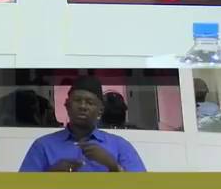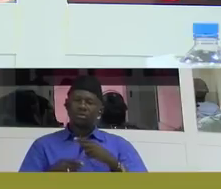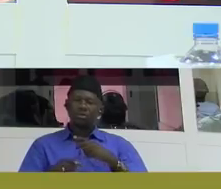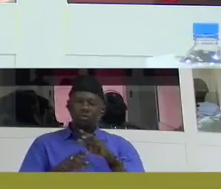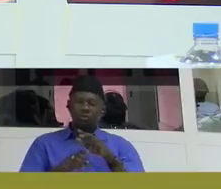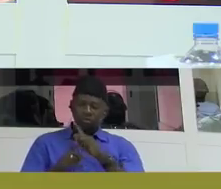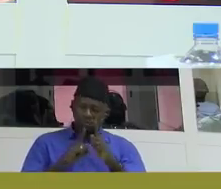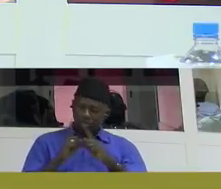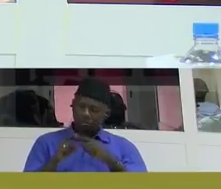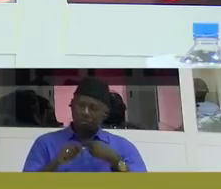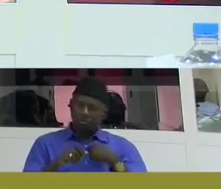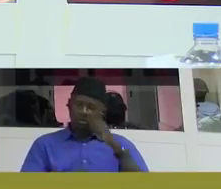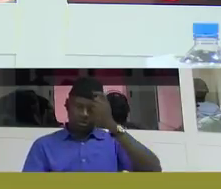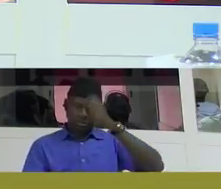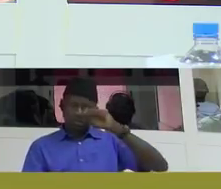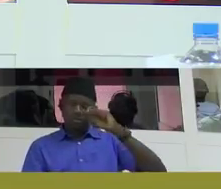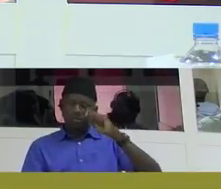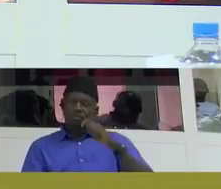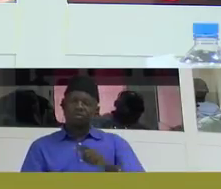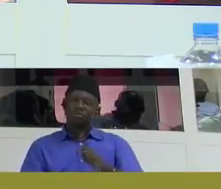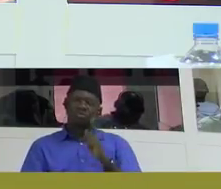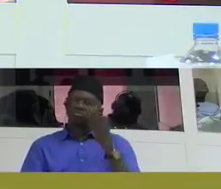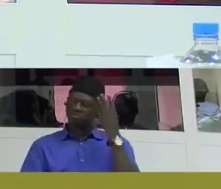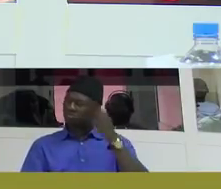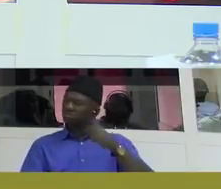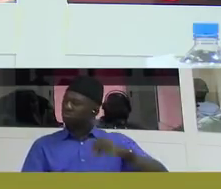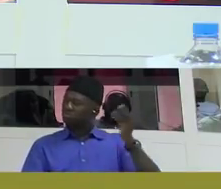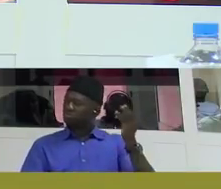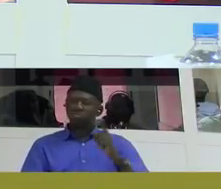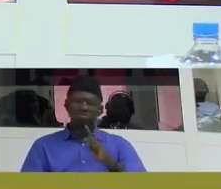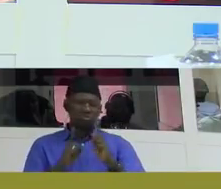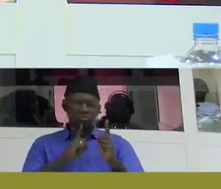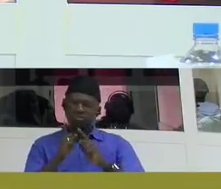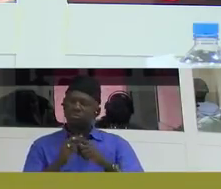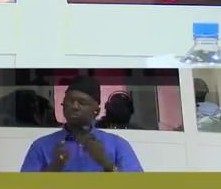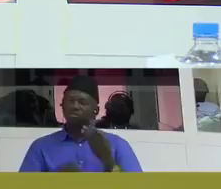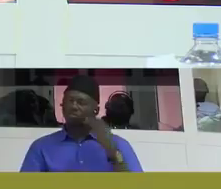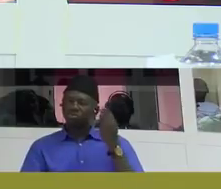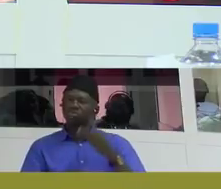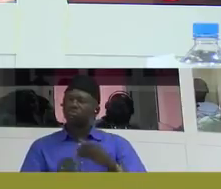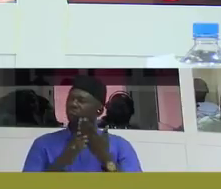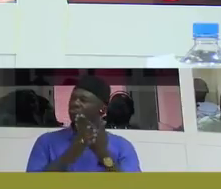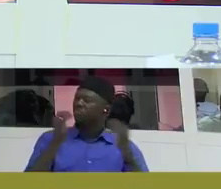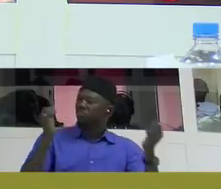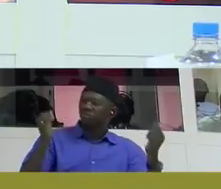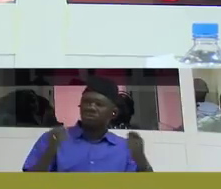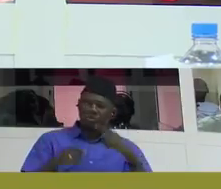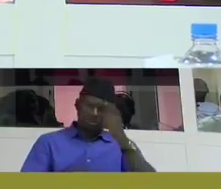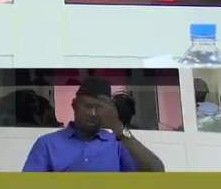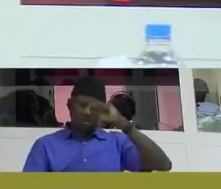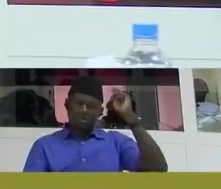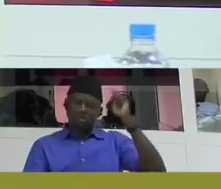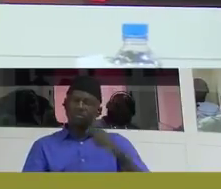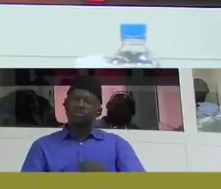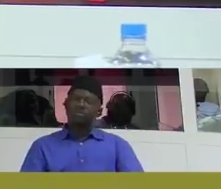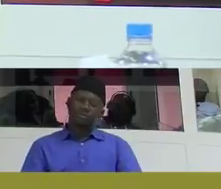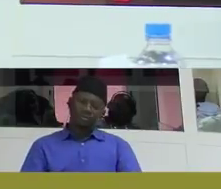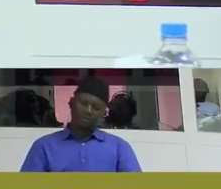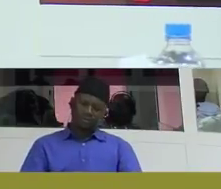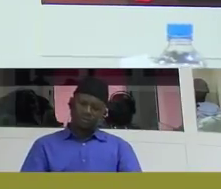opportunity to negotiate. Some never bothered to negotiate. Some ran from the police. And the harassment, even after